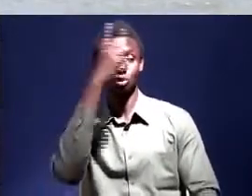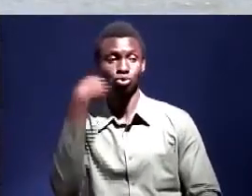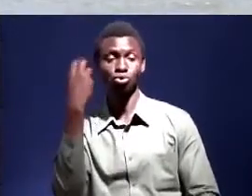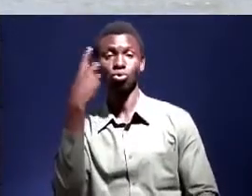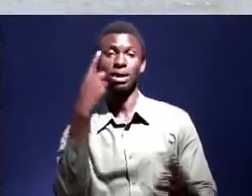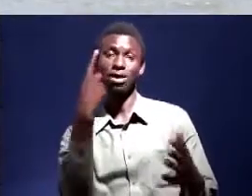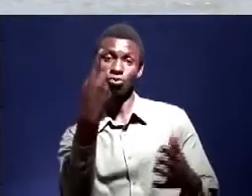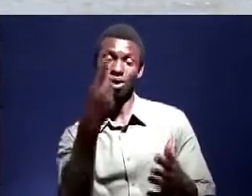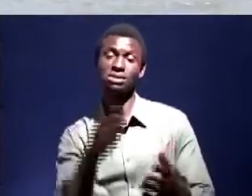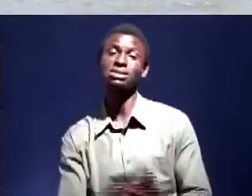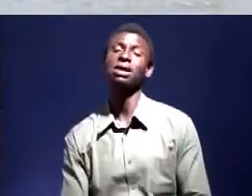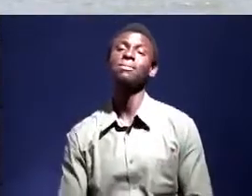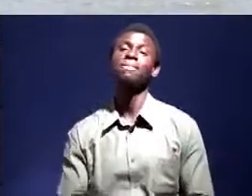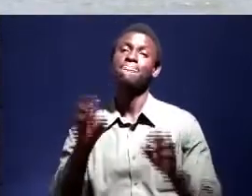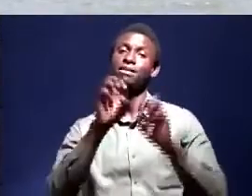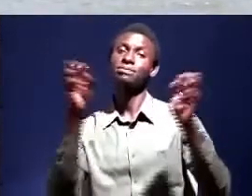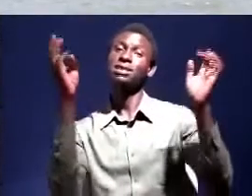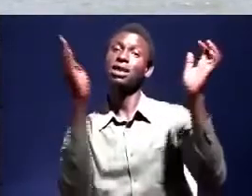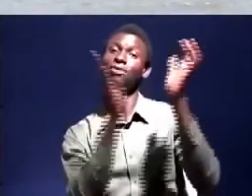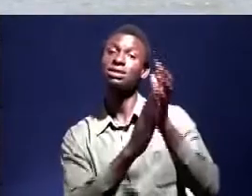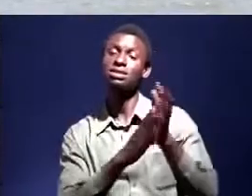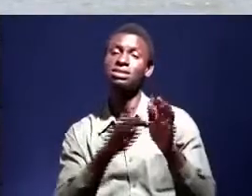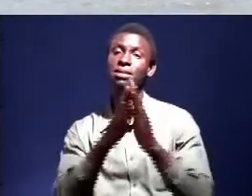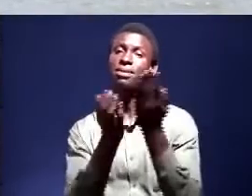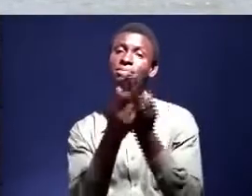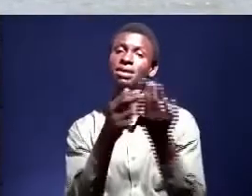that it came to pass in those days